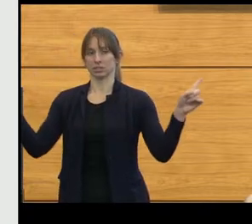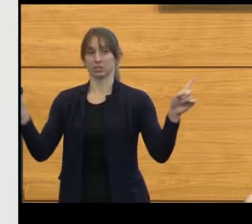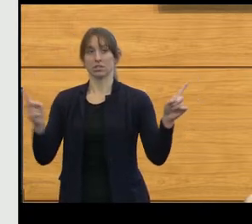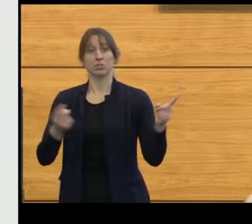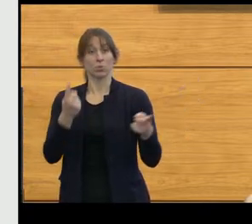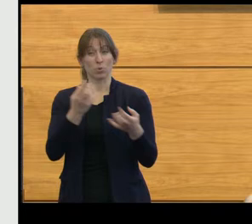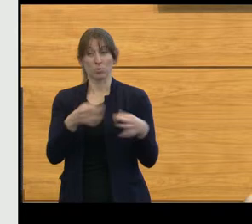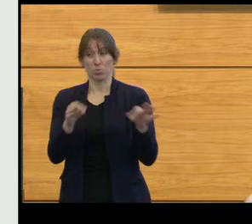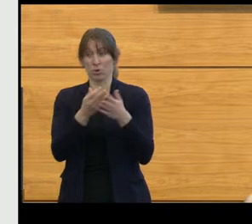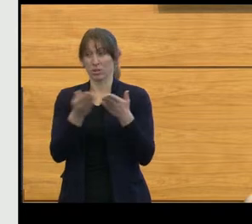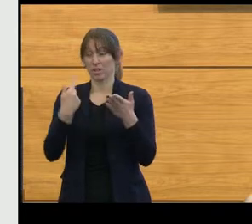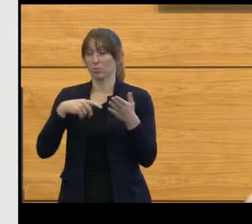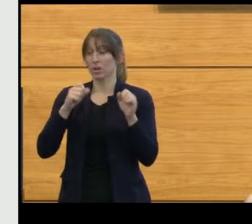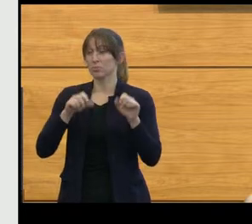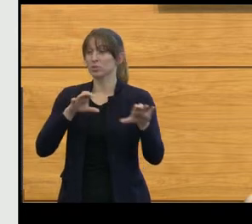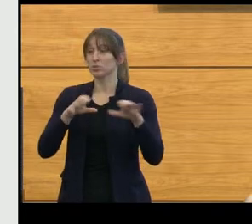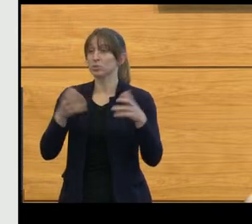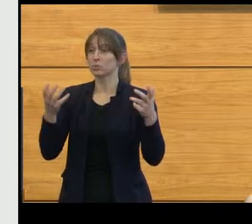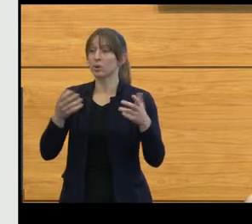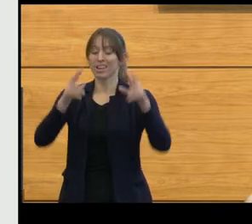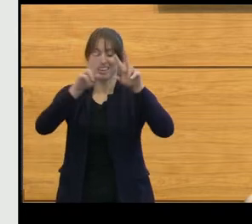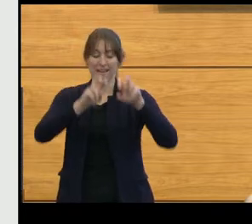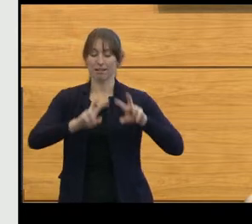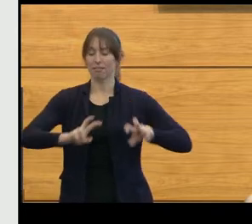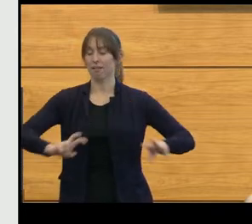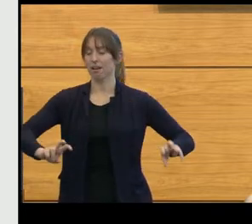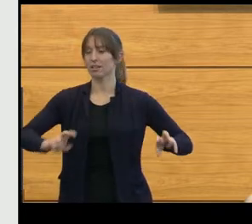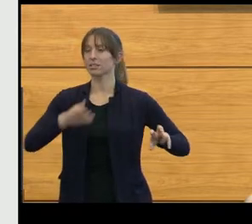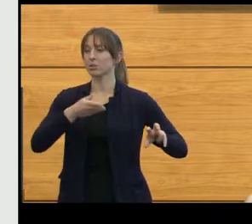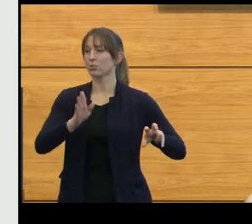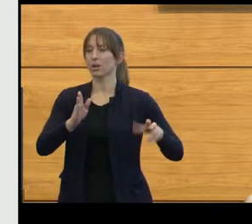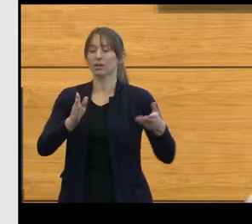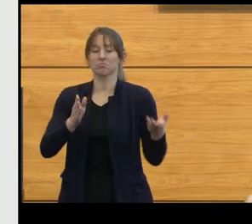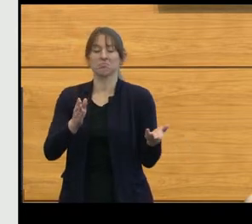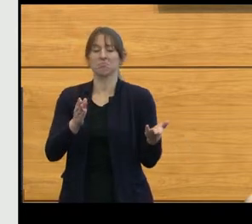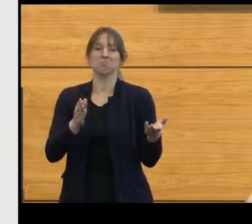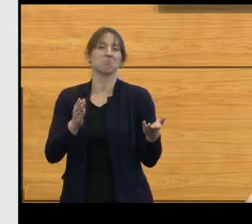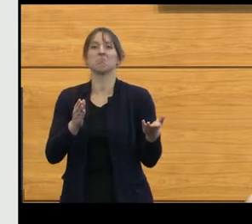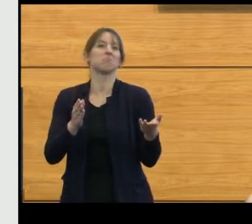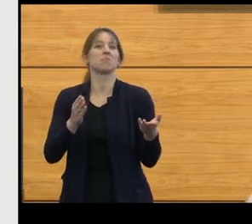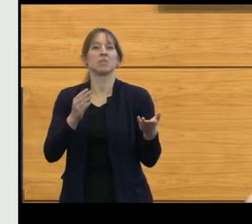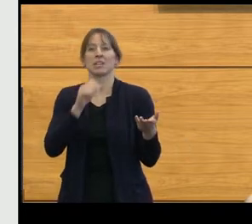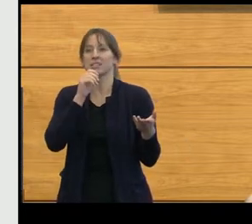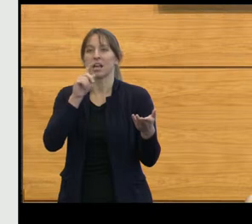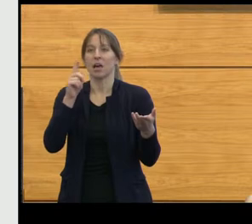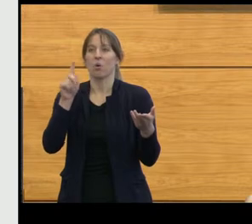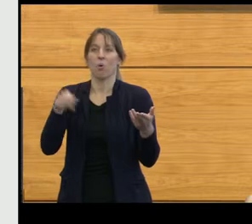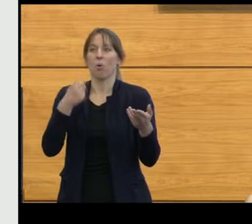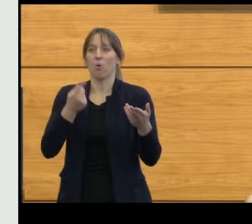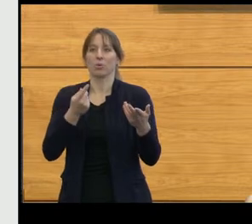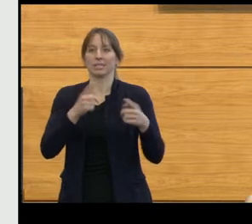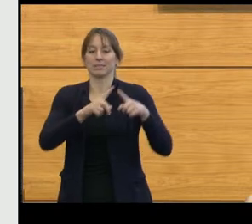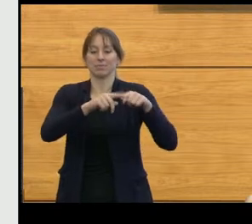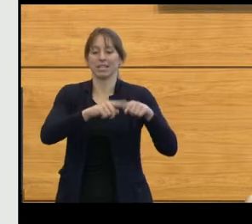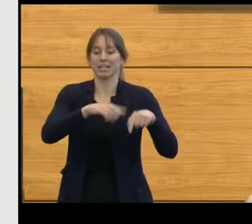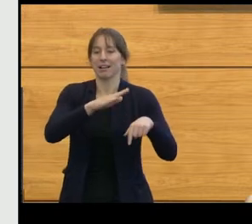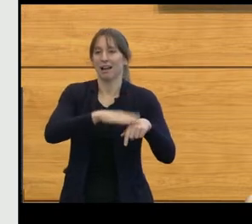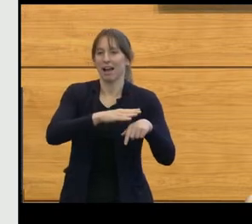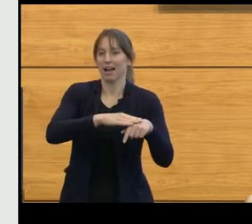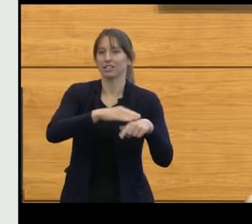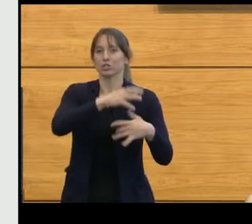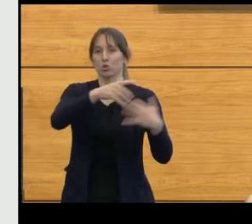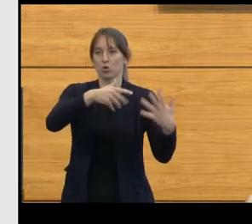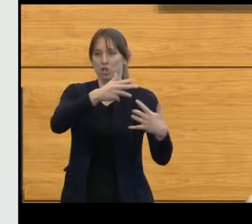of the important things is that we've begun to analyze them in a way which is no longer based solely on histology. We've actually begun to look